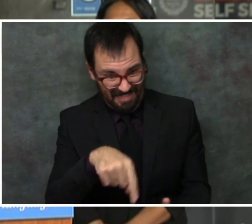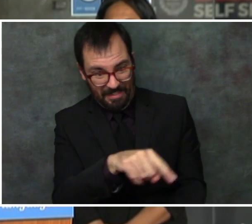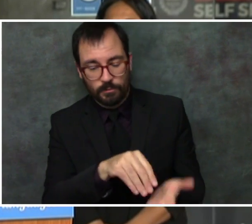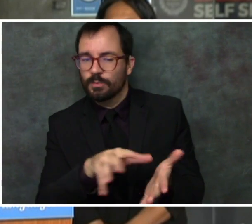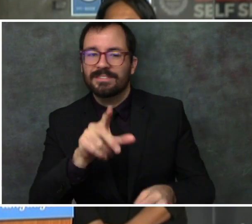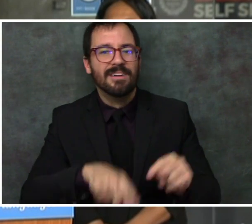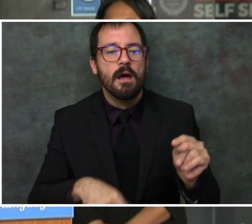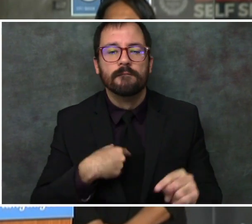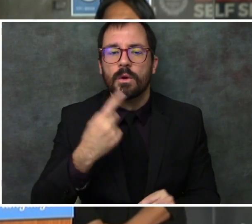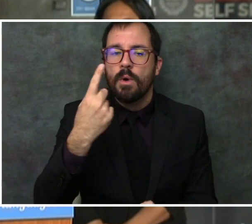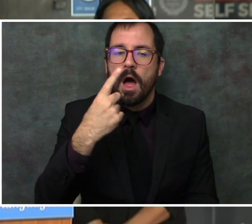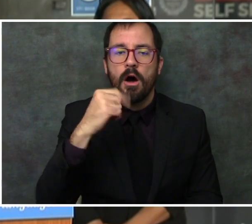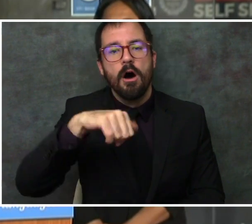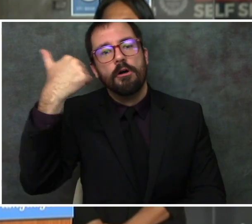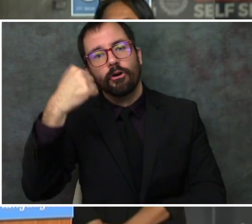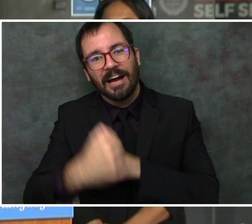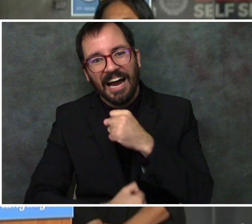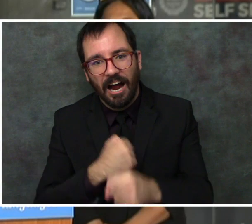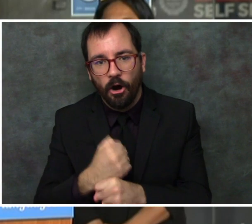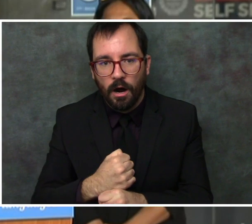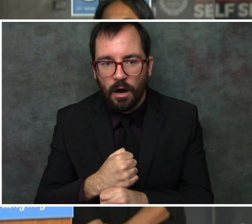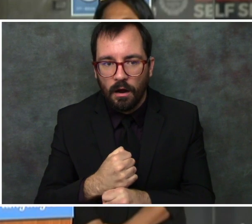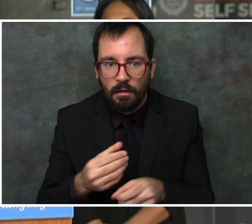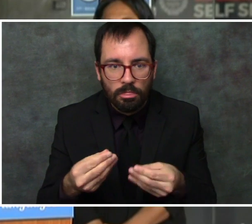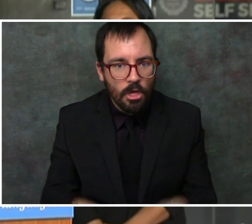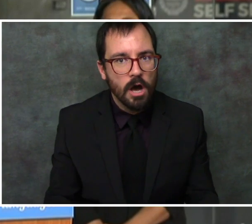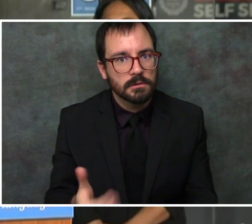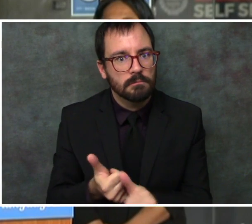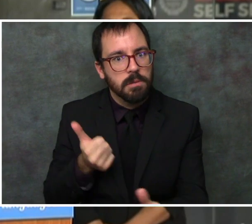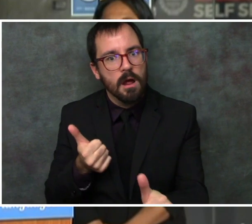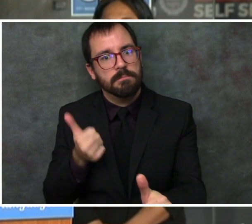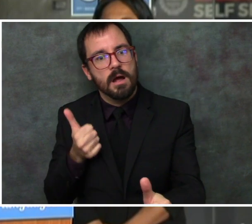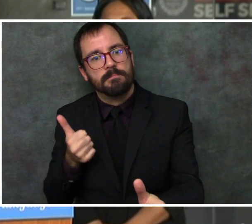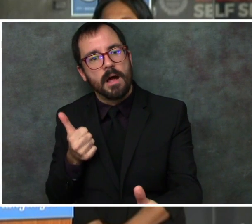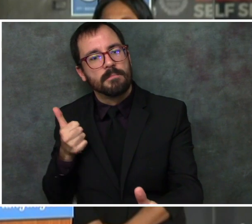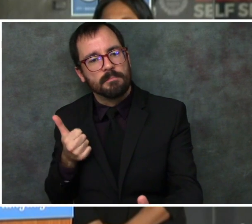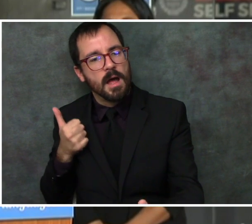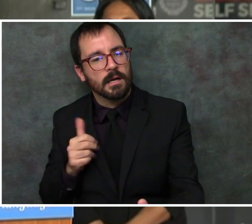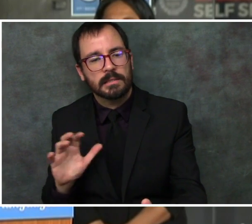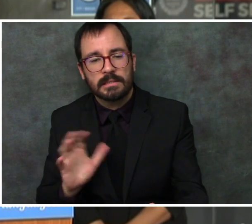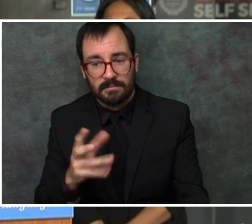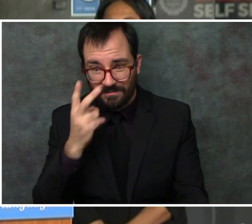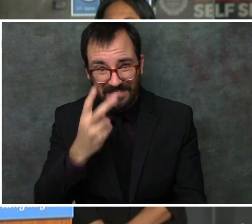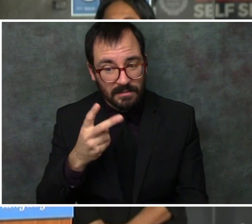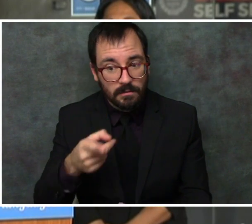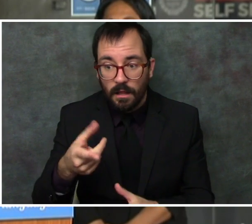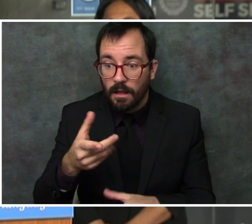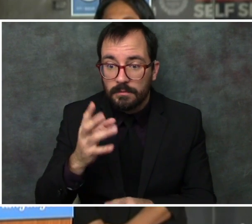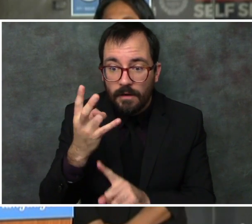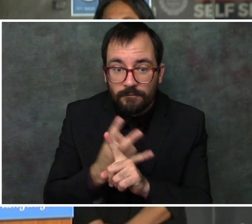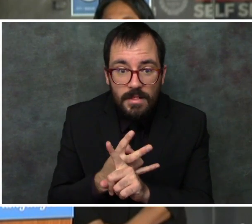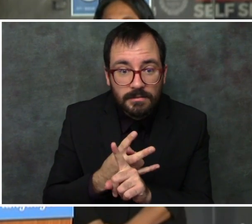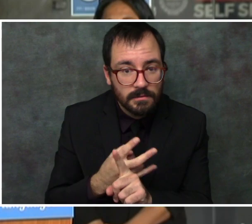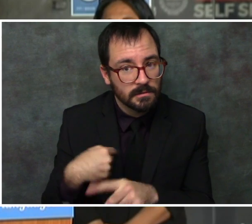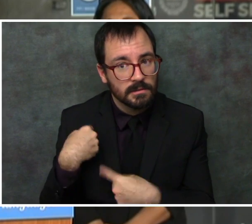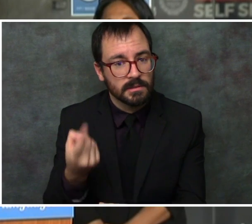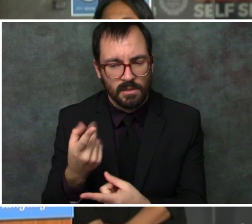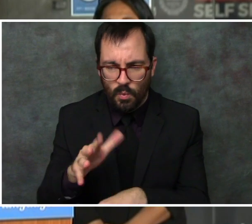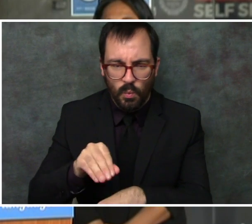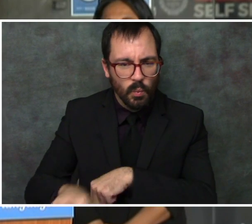school has changed our children. Just seeing them and start to open up, and just these 2 days of being in